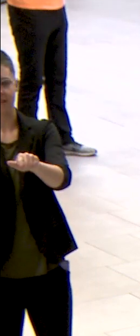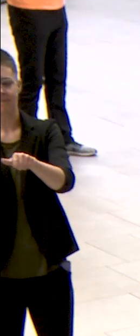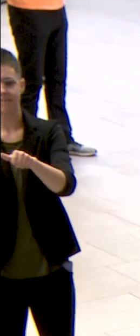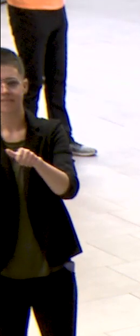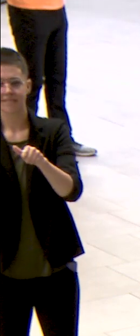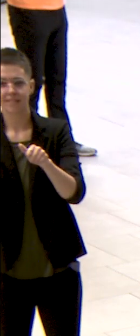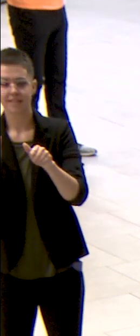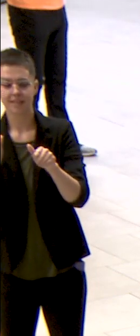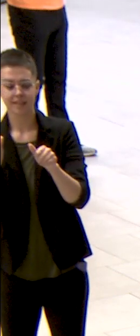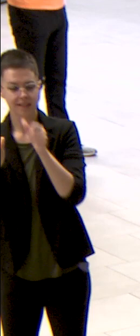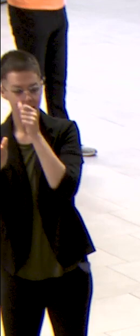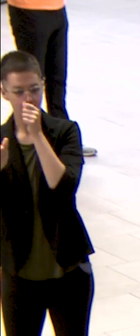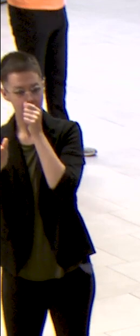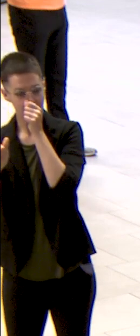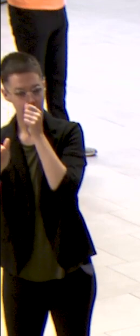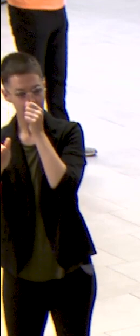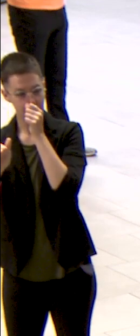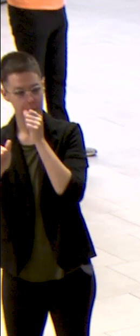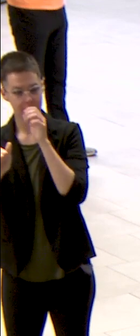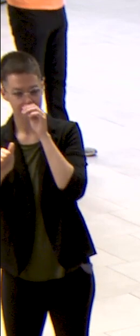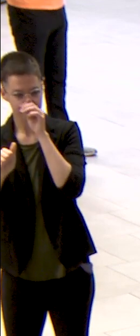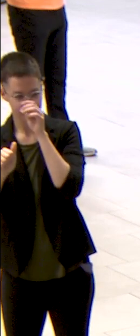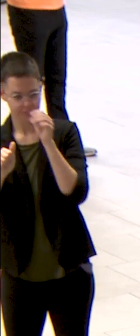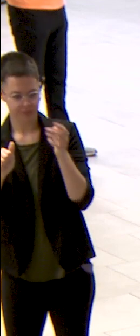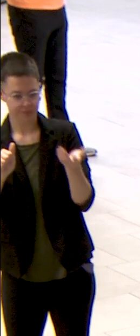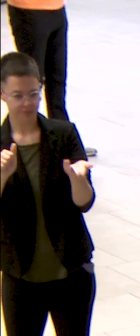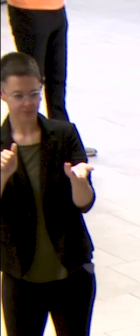ready to come to fight. In them,